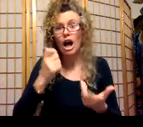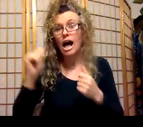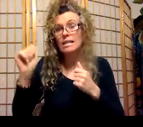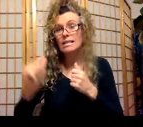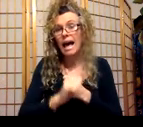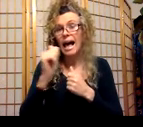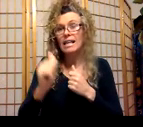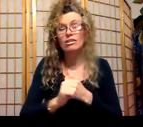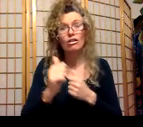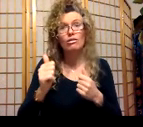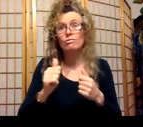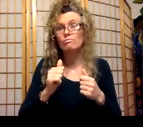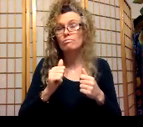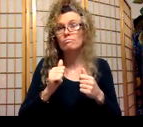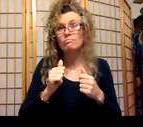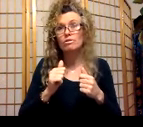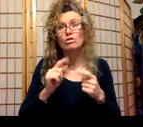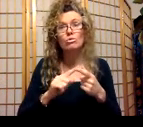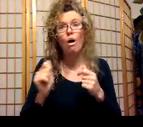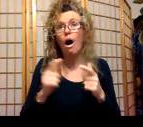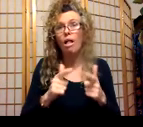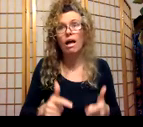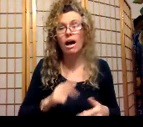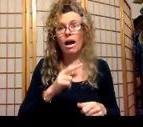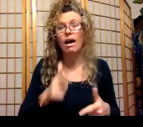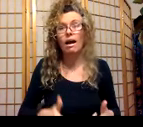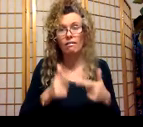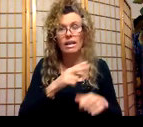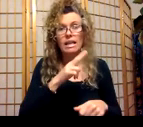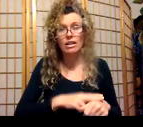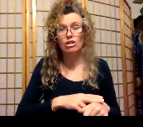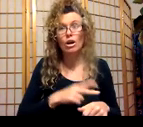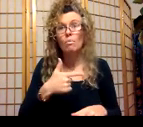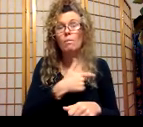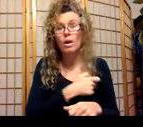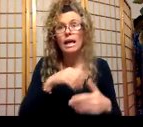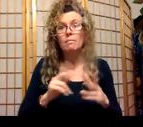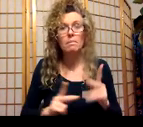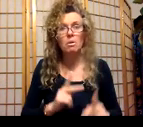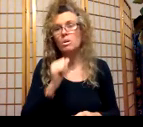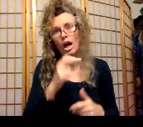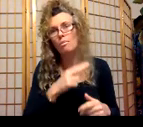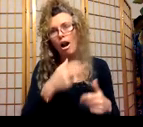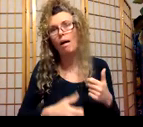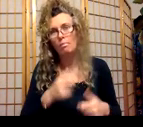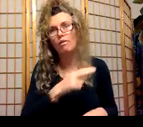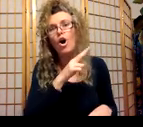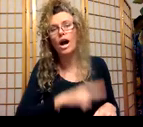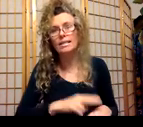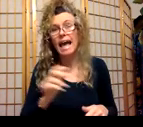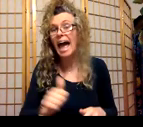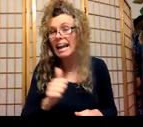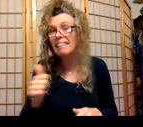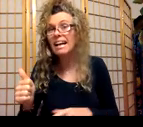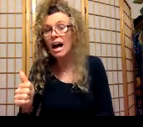to all life, to voor het nature. leven, voor de natuur. But shooting it into people was not a problem, of course. Anything else